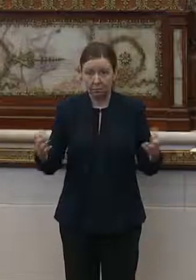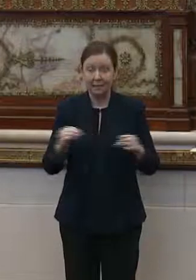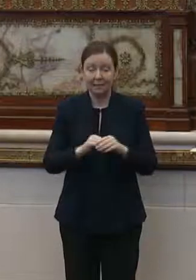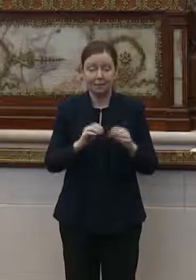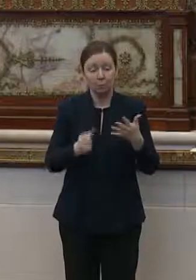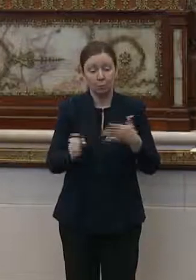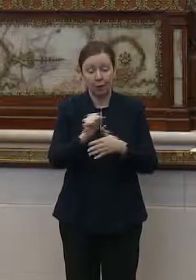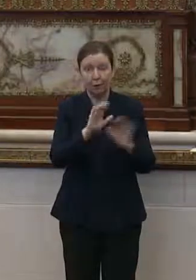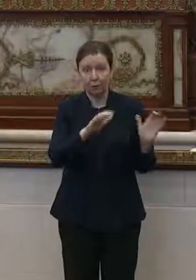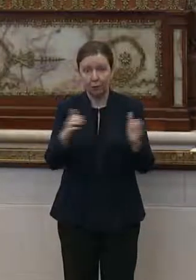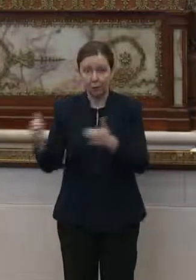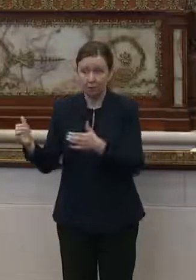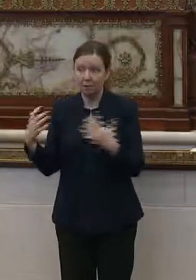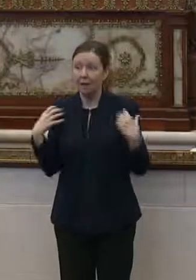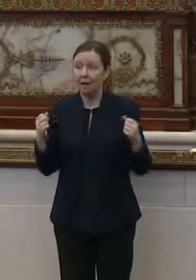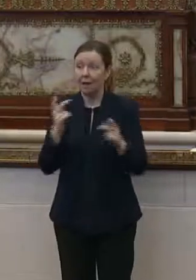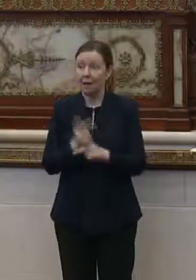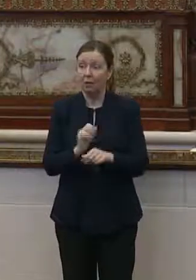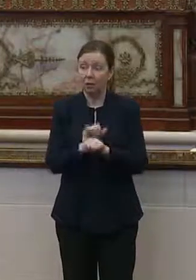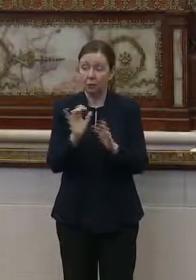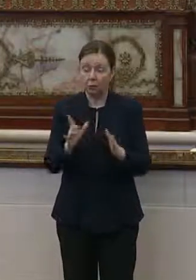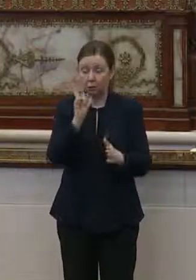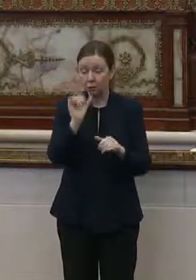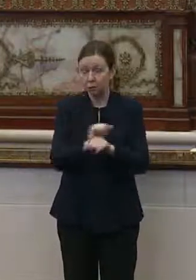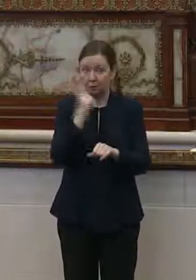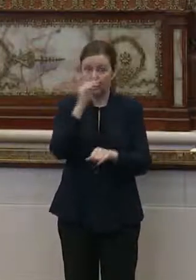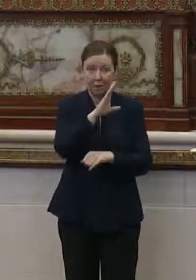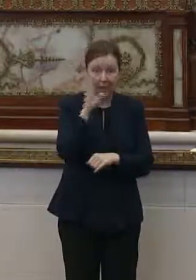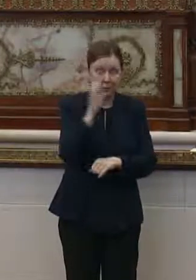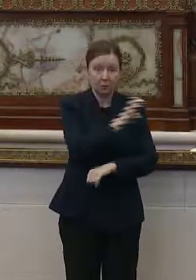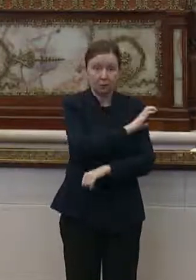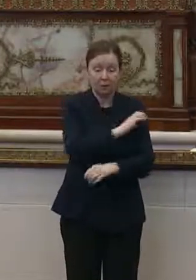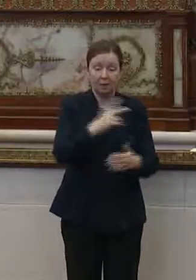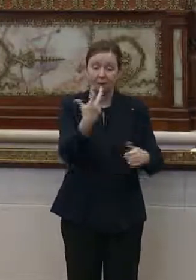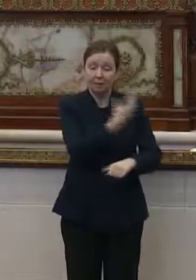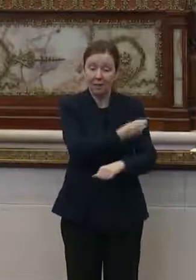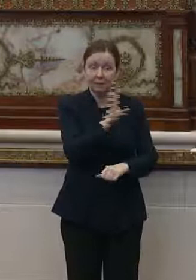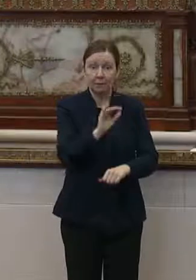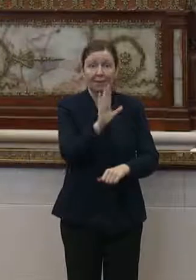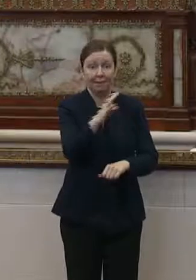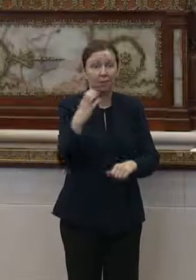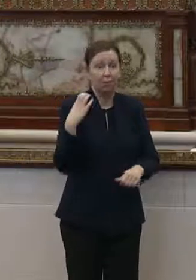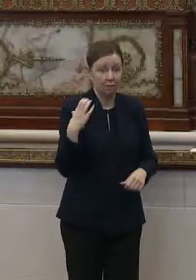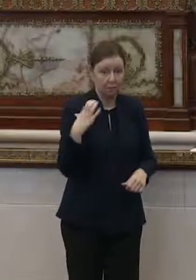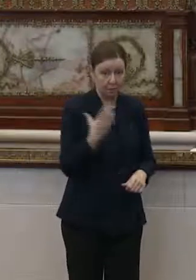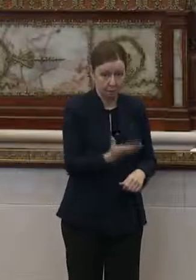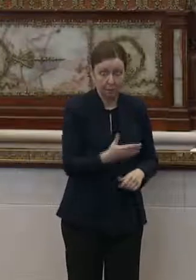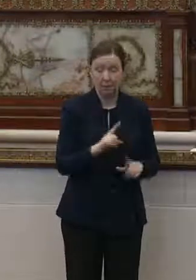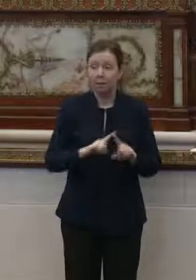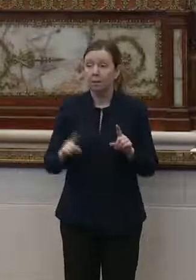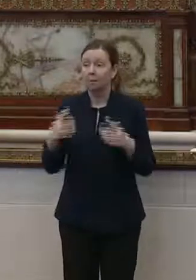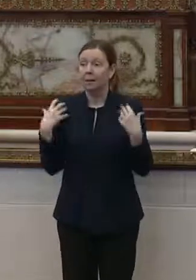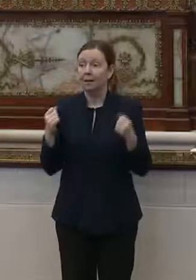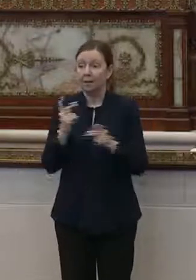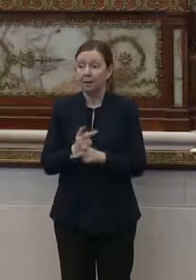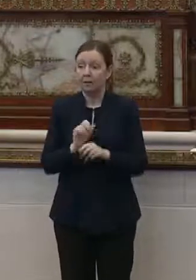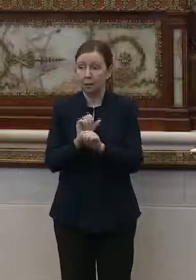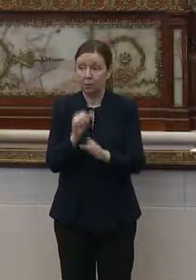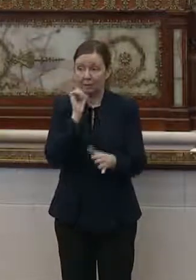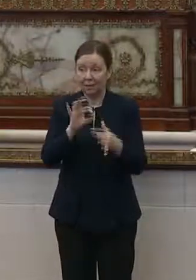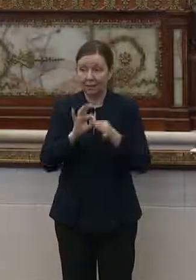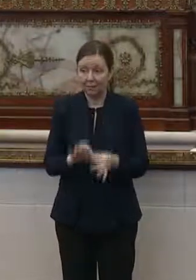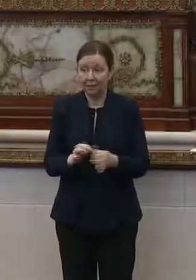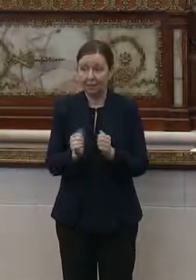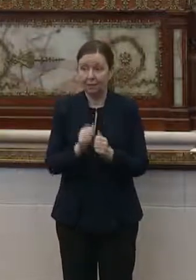groups. Healthcare workers who worked for hospitals or large clinics were vaccinated primarily by their employers. However, healthcare workers who are not affiliated with